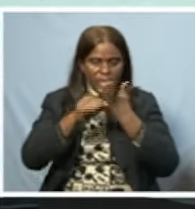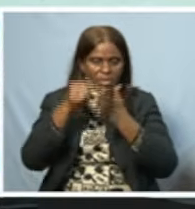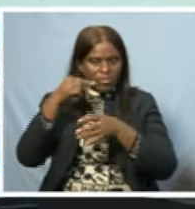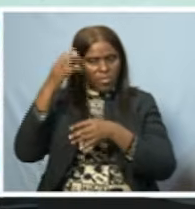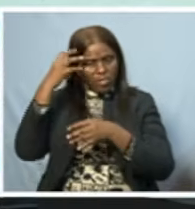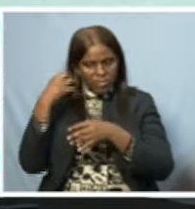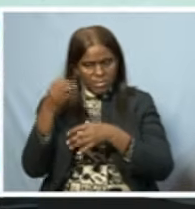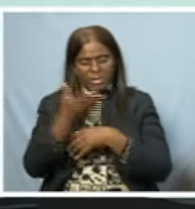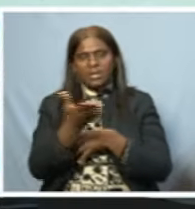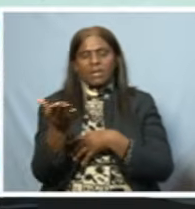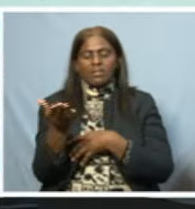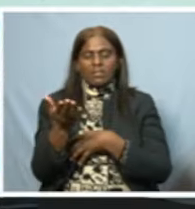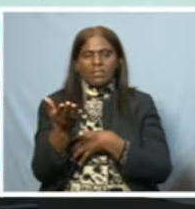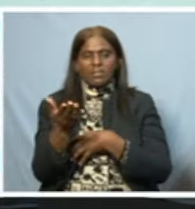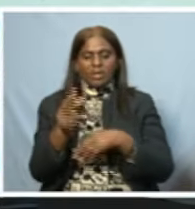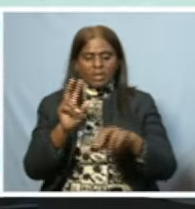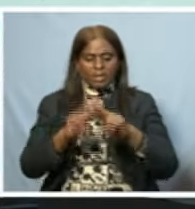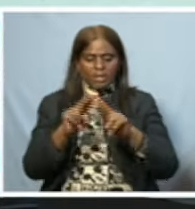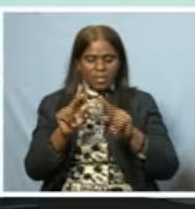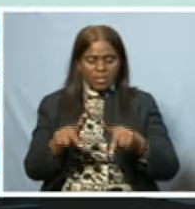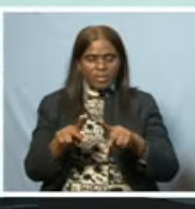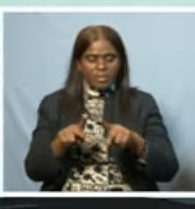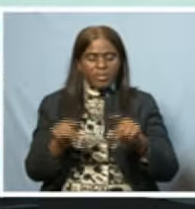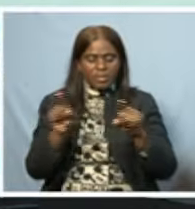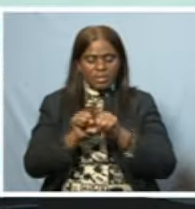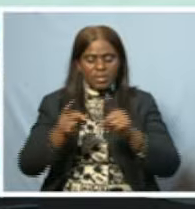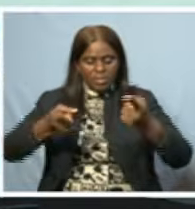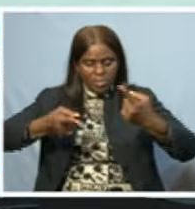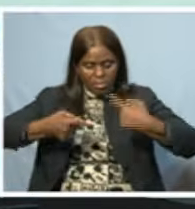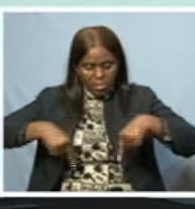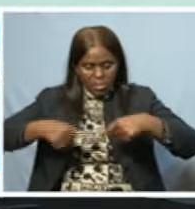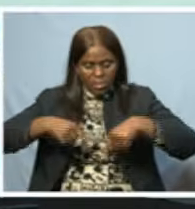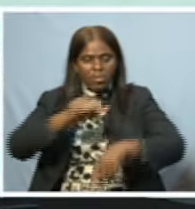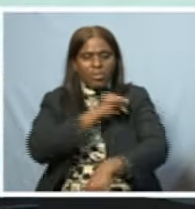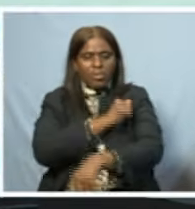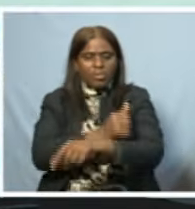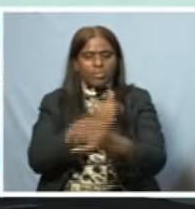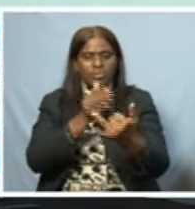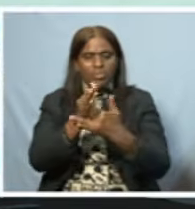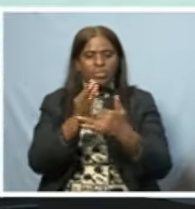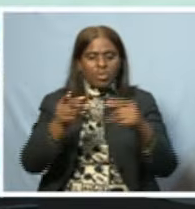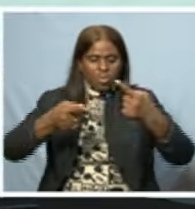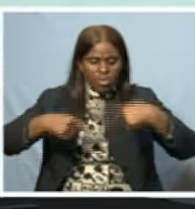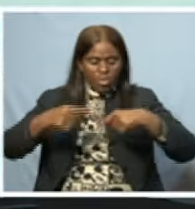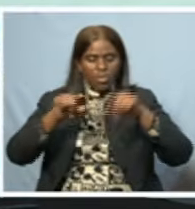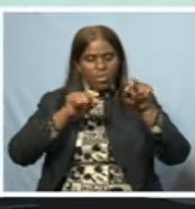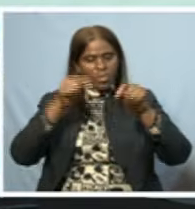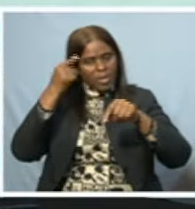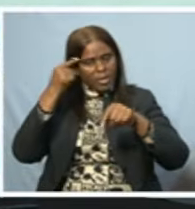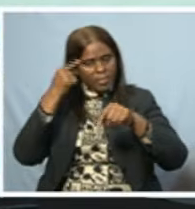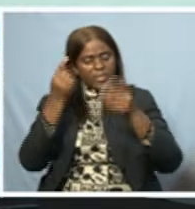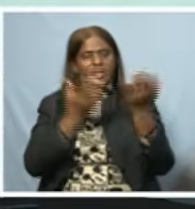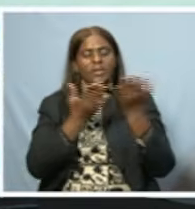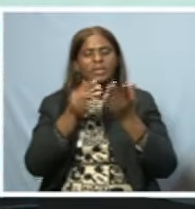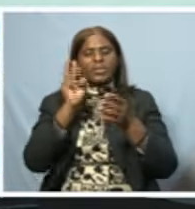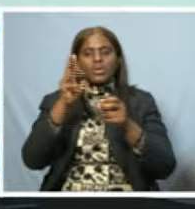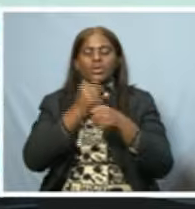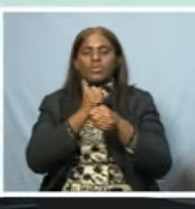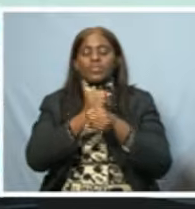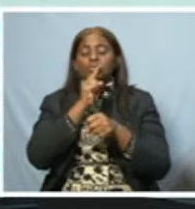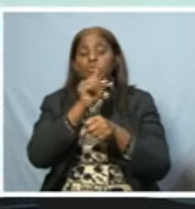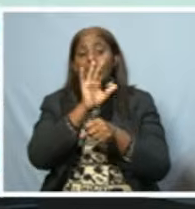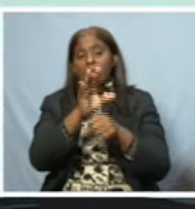are. Chair, the local authority, through the local government service, will ensure that